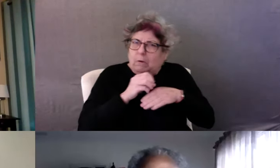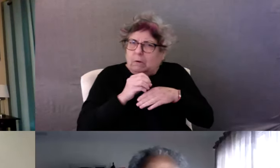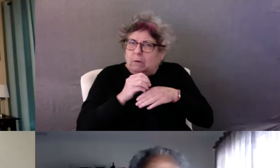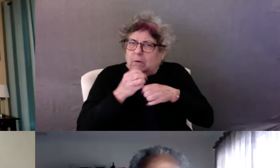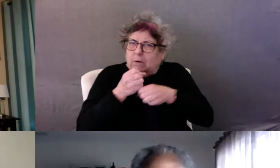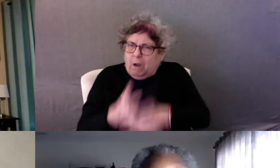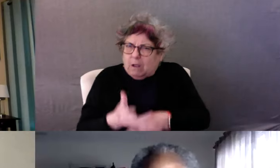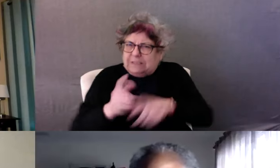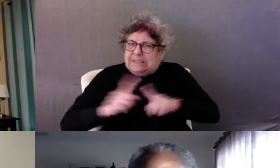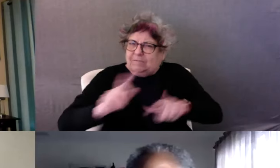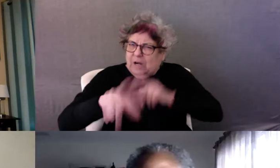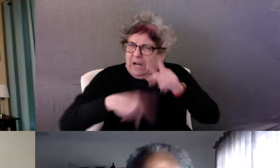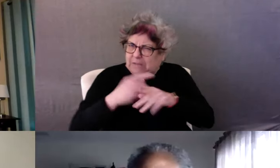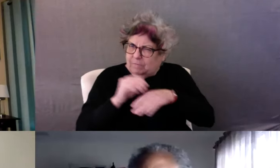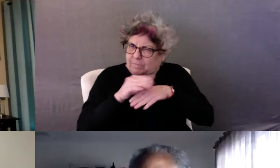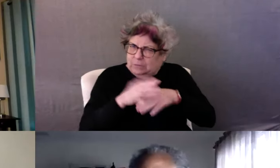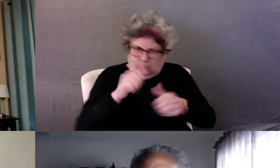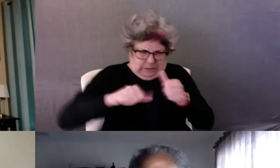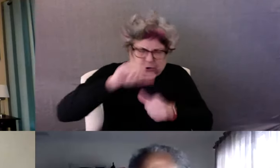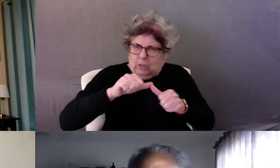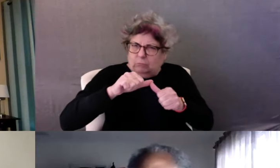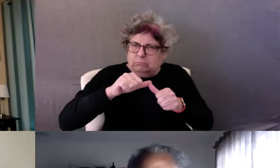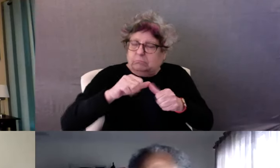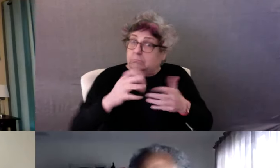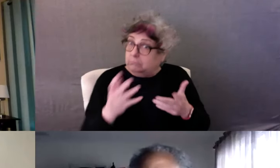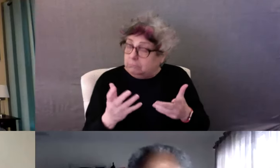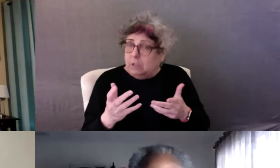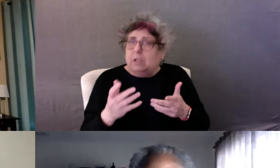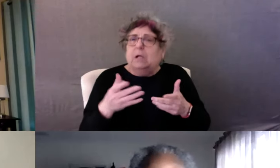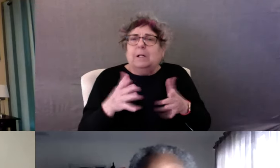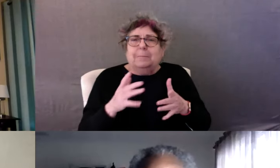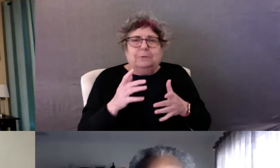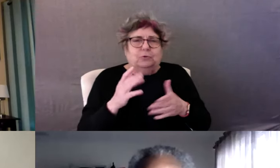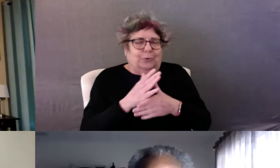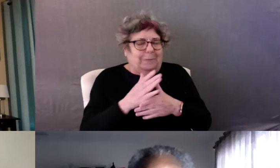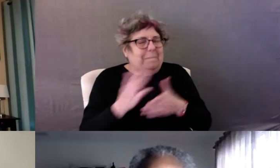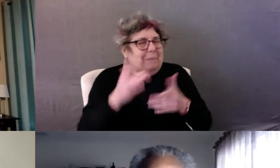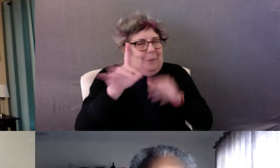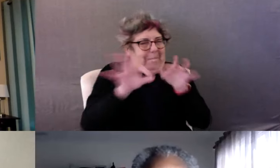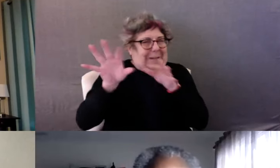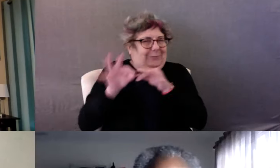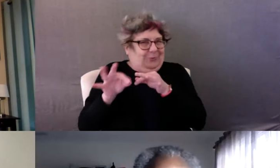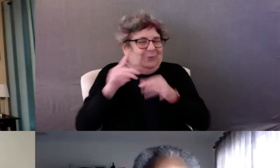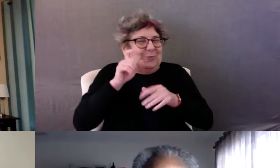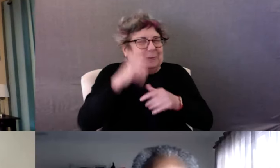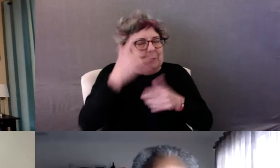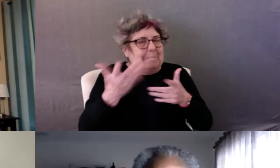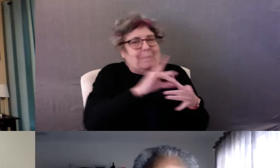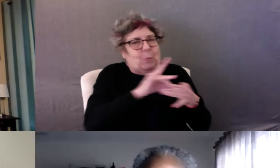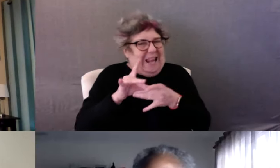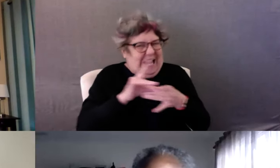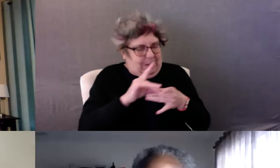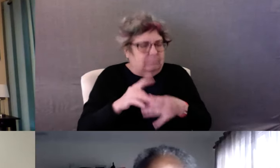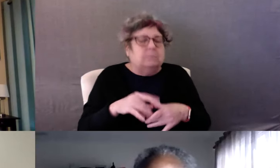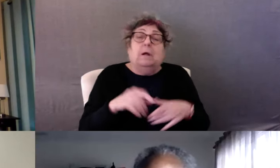another? Let me share them all and then you can pick and choose because they may be related. Is it possible to distinguish the symptoms